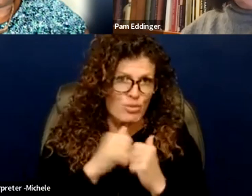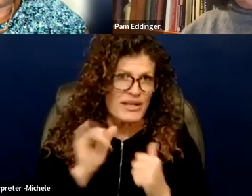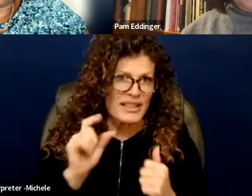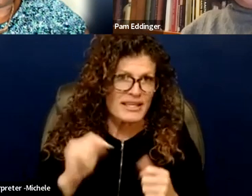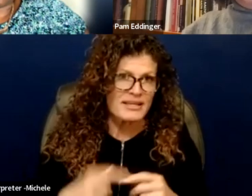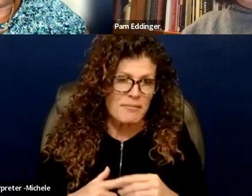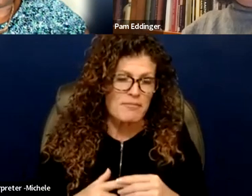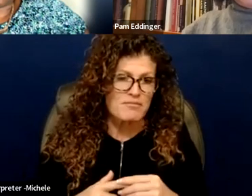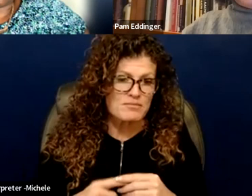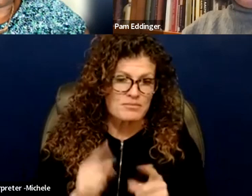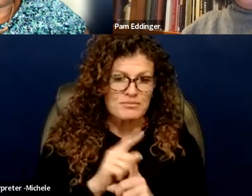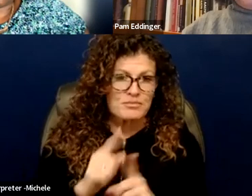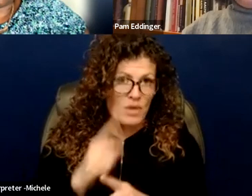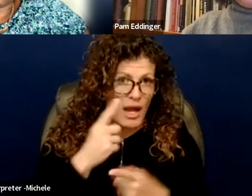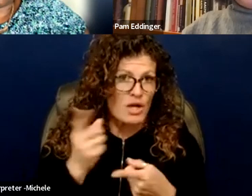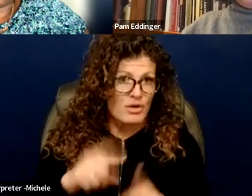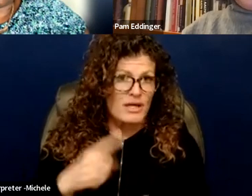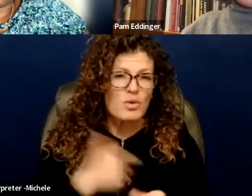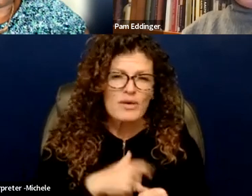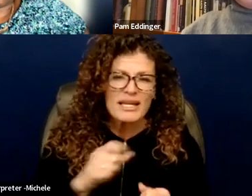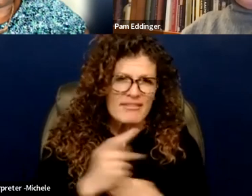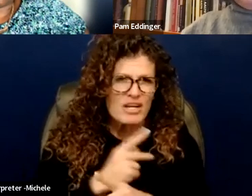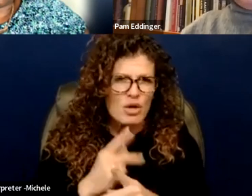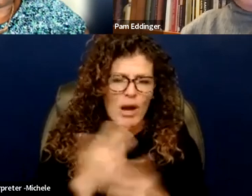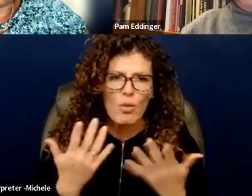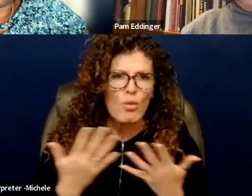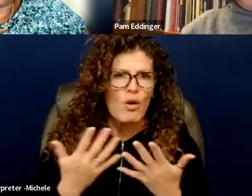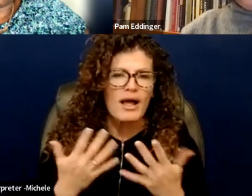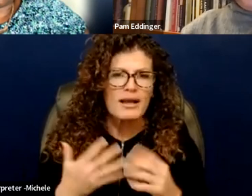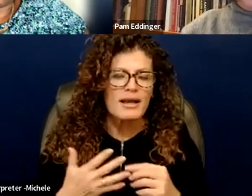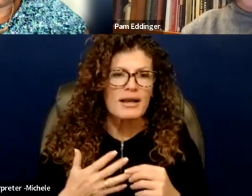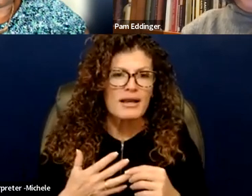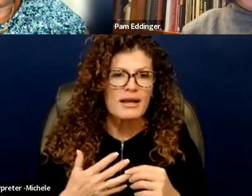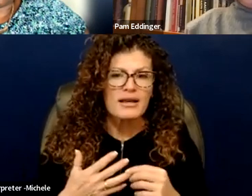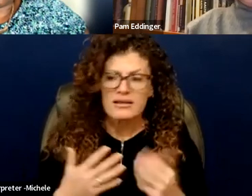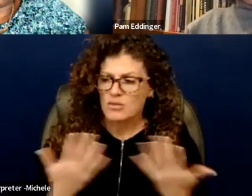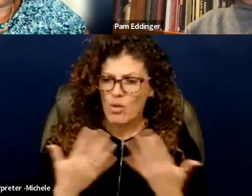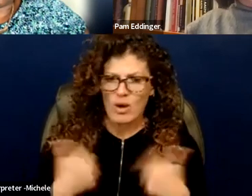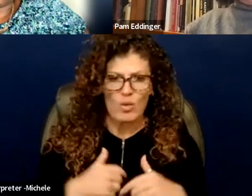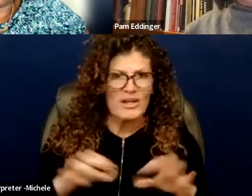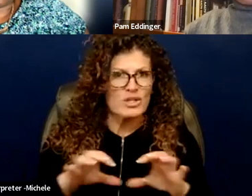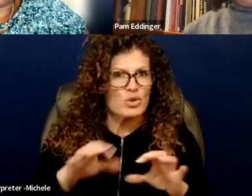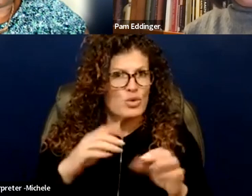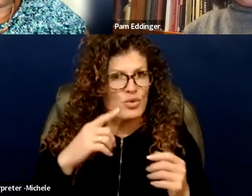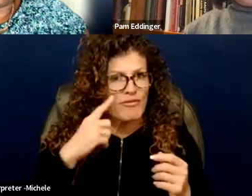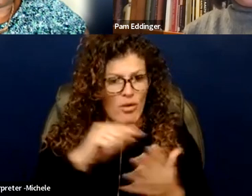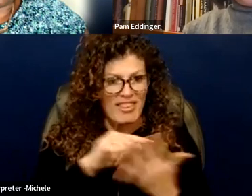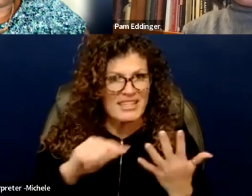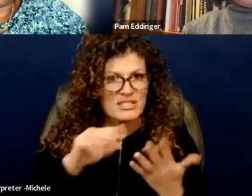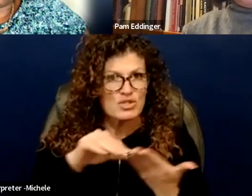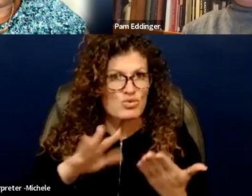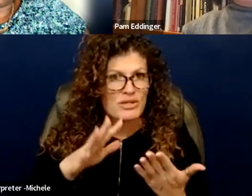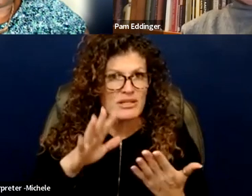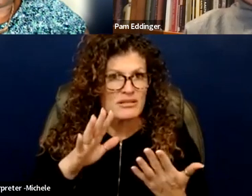And I also agree, though, the fact that we need to figure out what exactly we're going to use these more student, you know, these student voices for in